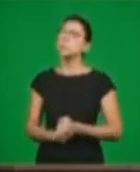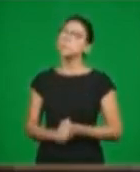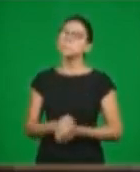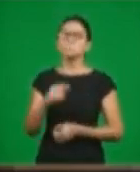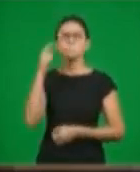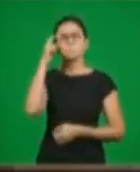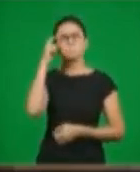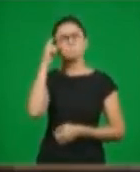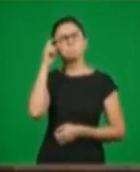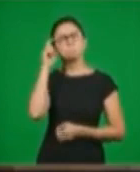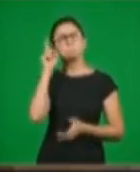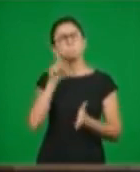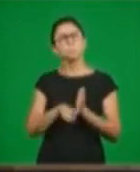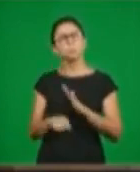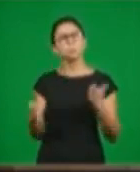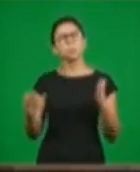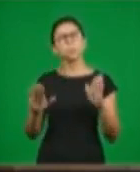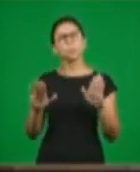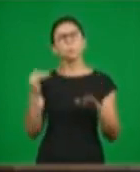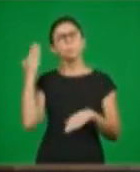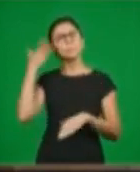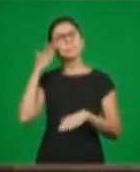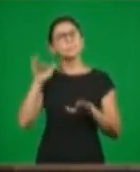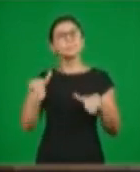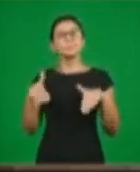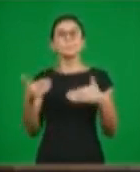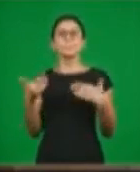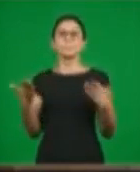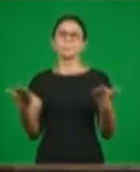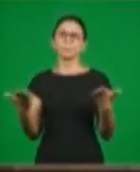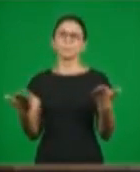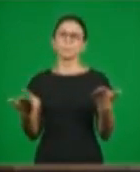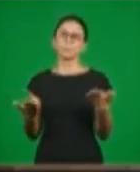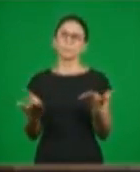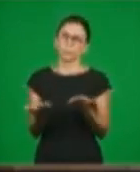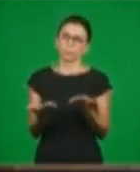that we would be preaching today?